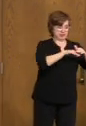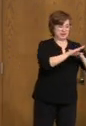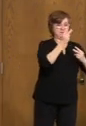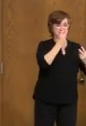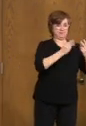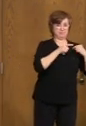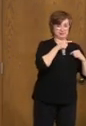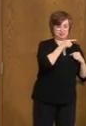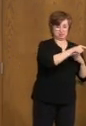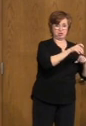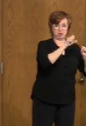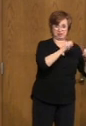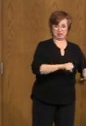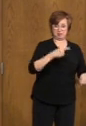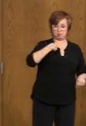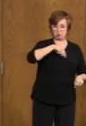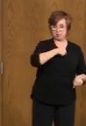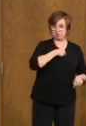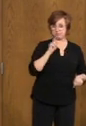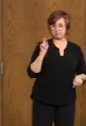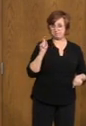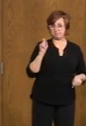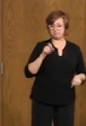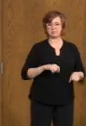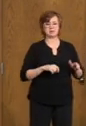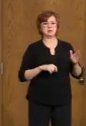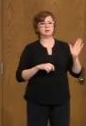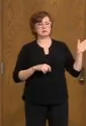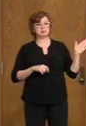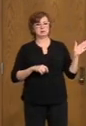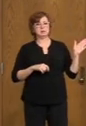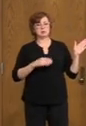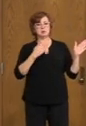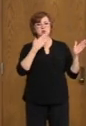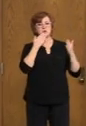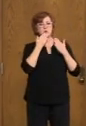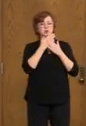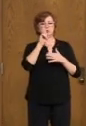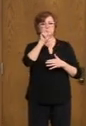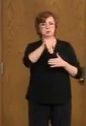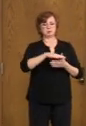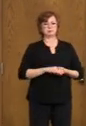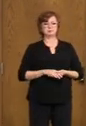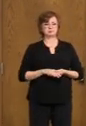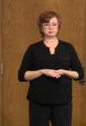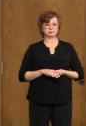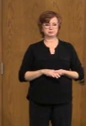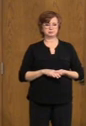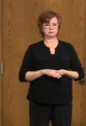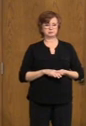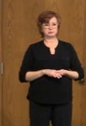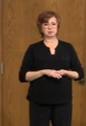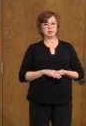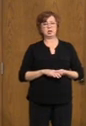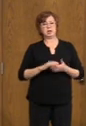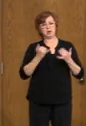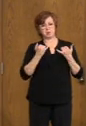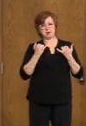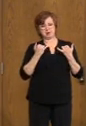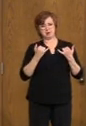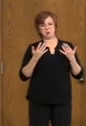been immunized, or what's the plan of that? Yeah, I think that's a really important point, and right now we have to be very cautious